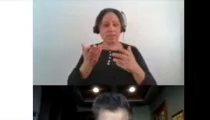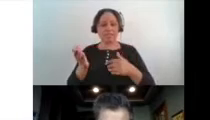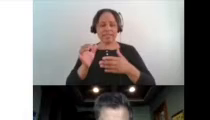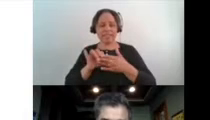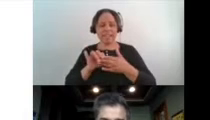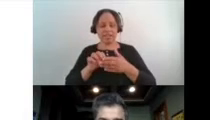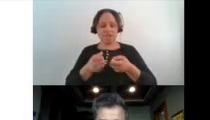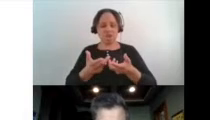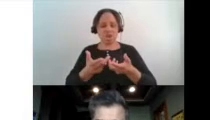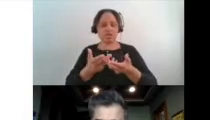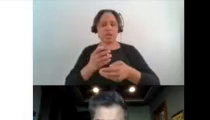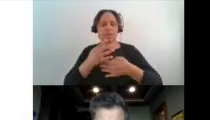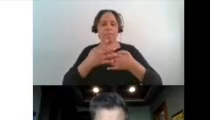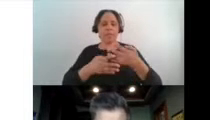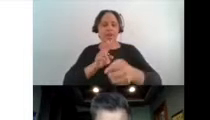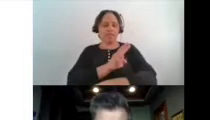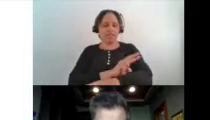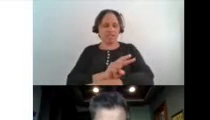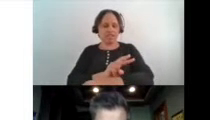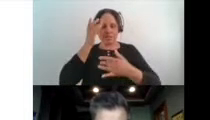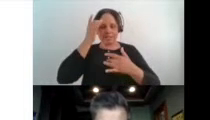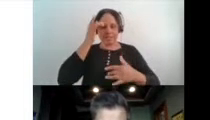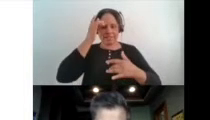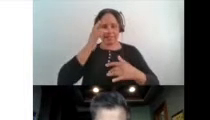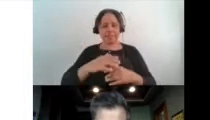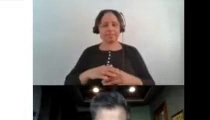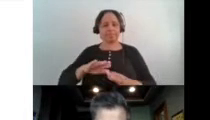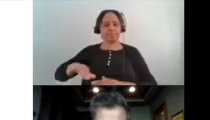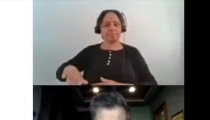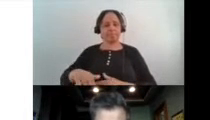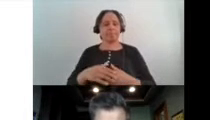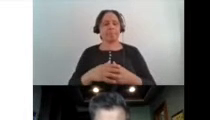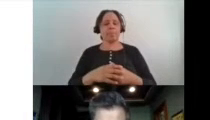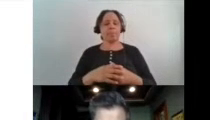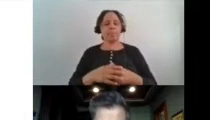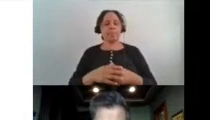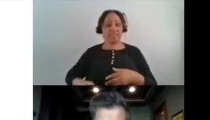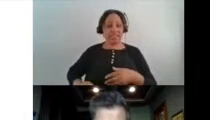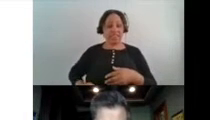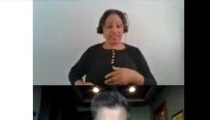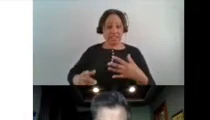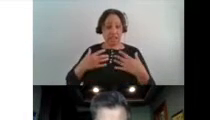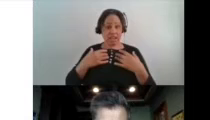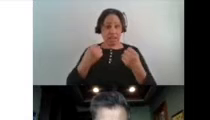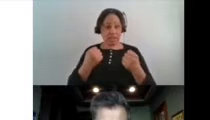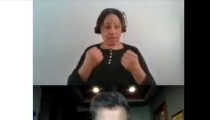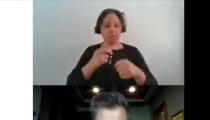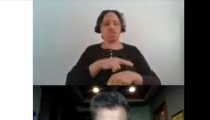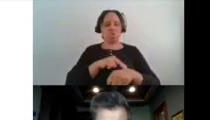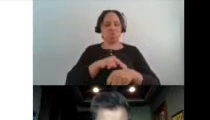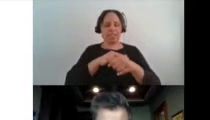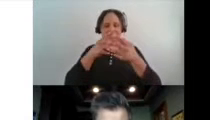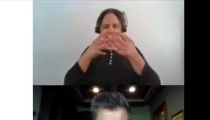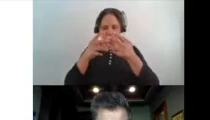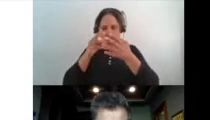slides. So as we said, the kidney in health normally filter out garbage that our